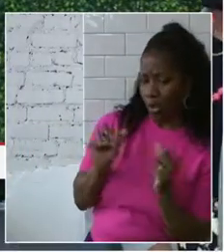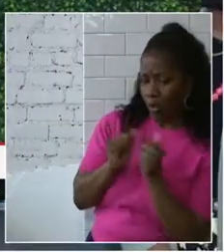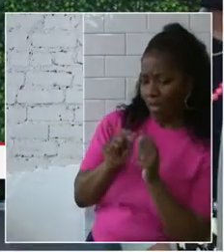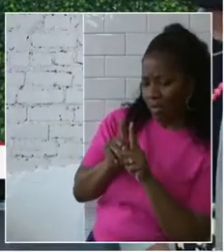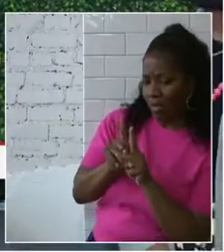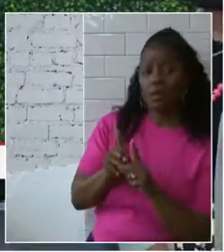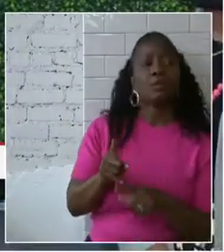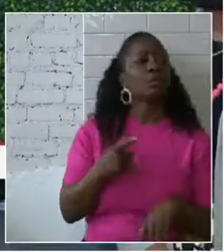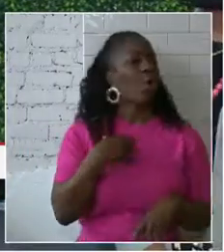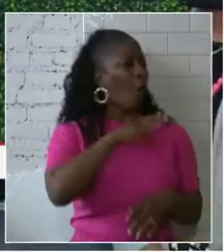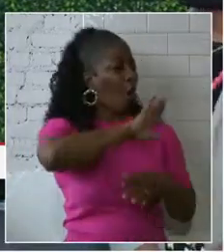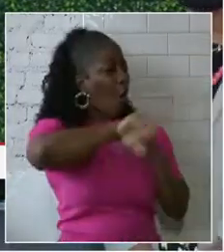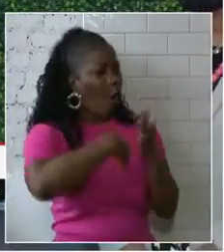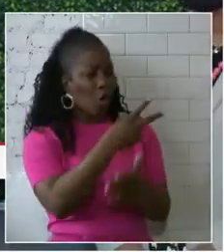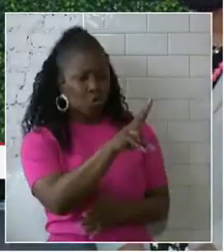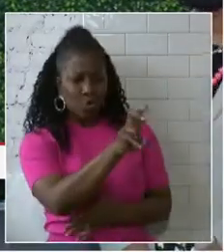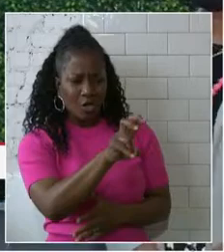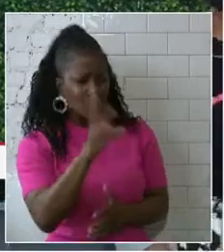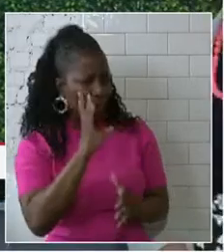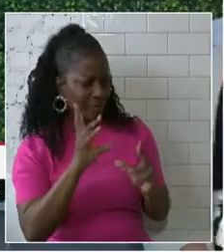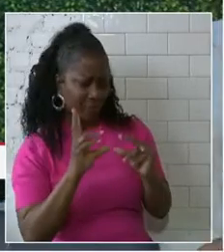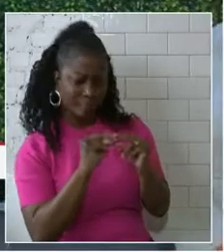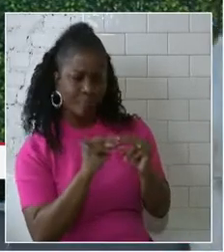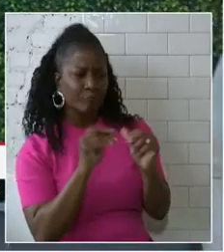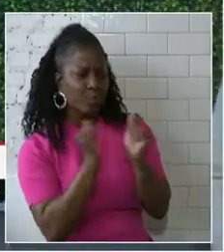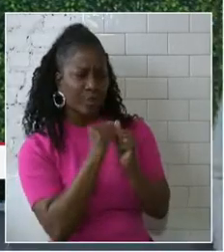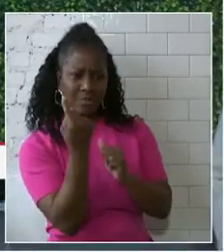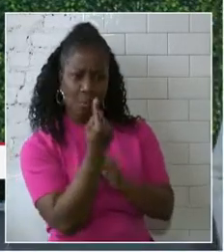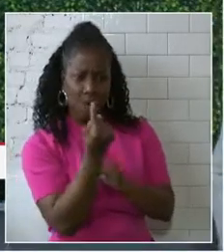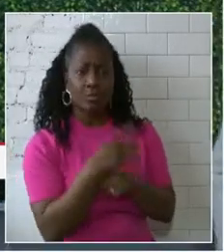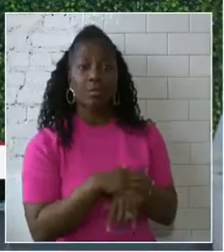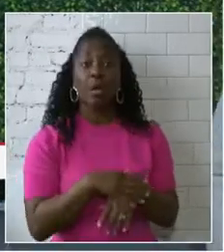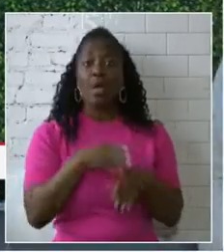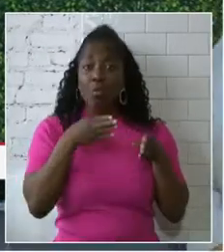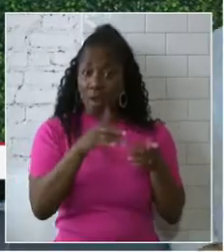right. So all 200. So the way this process works, you have